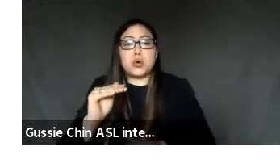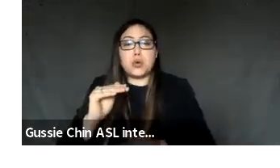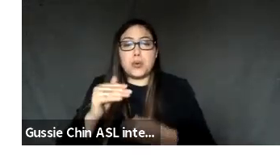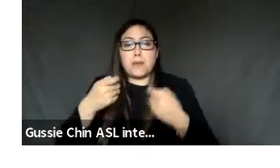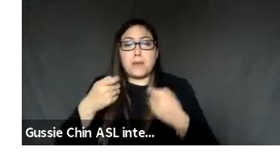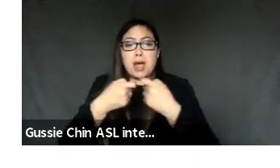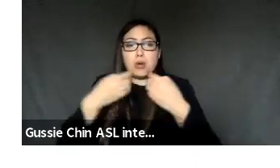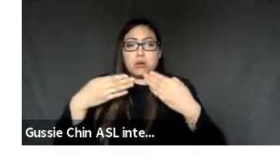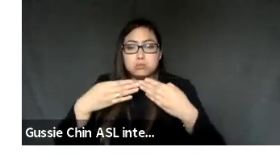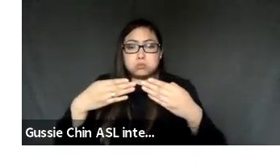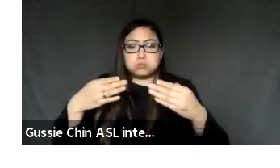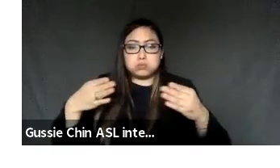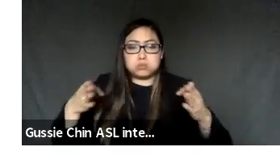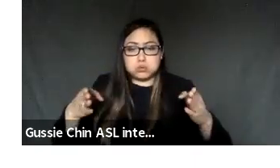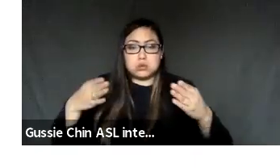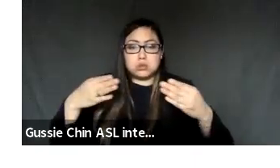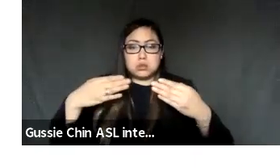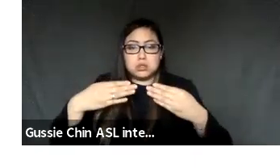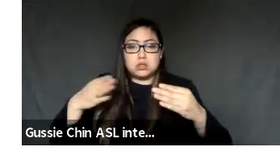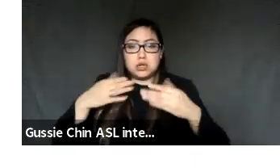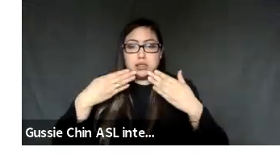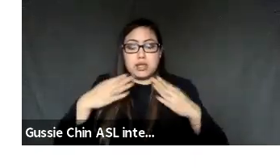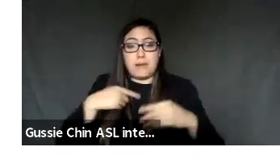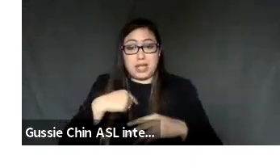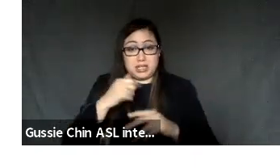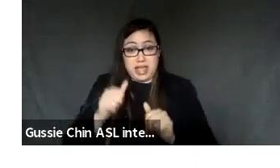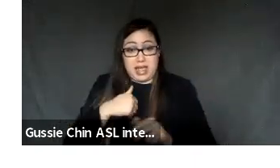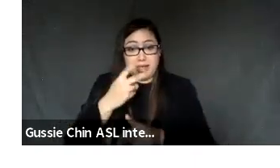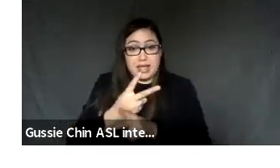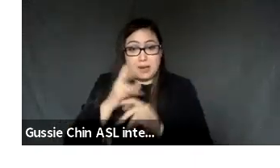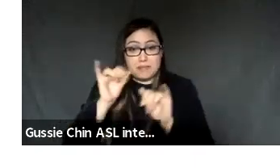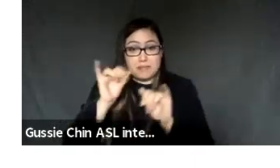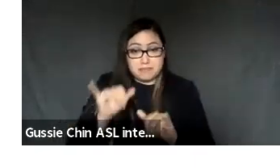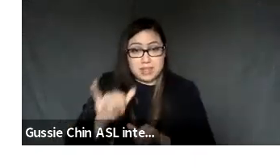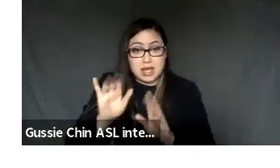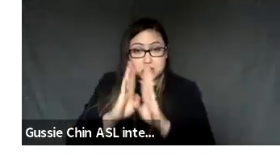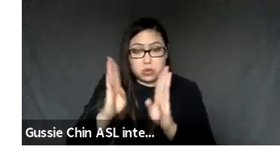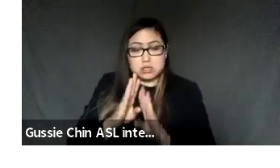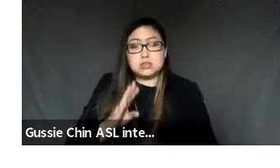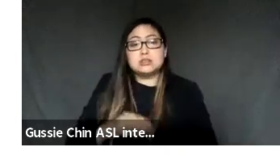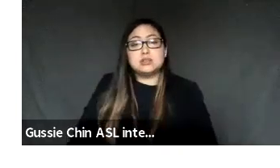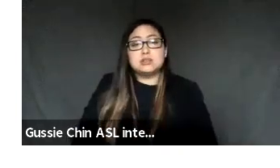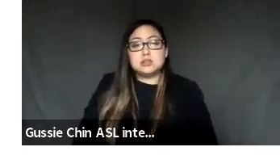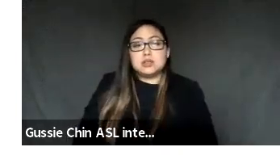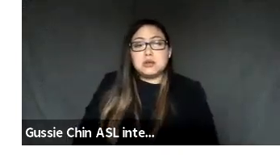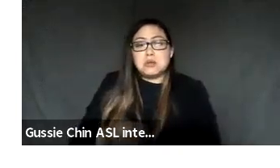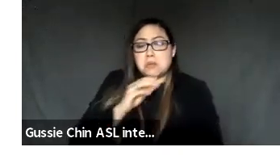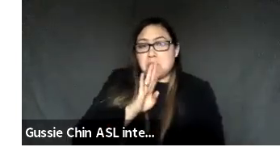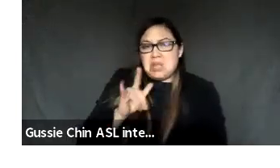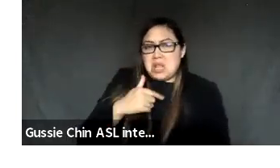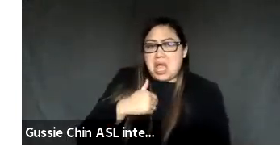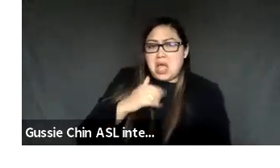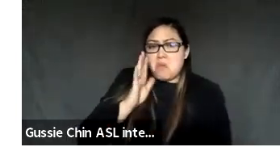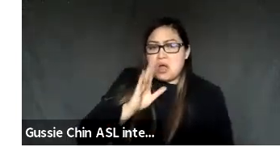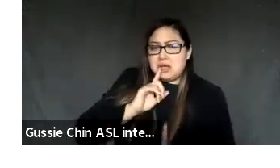I'll go, Bobby. Remember, the minimum requirement for doorways would be a 32-inch clear opening. You may be